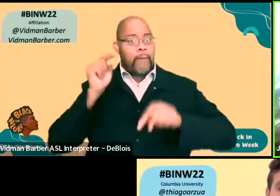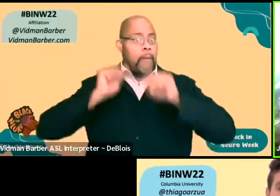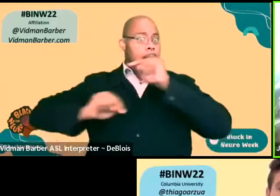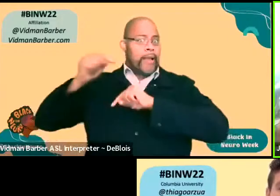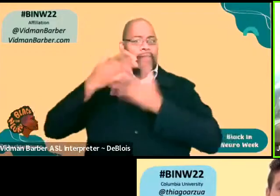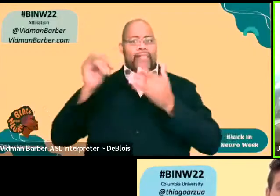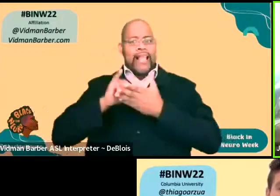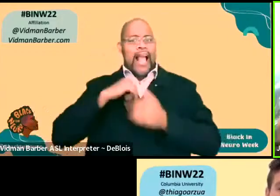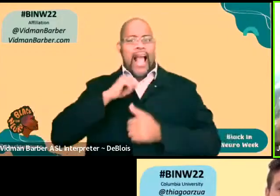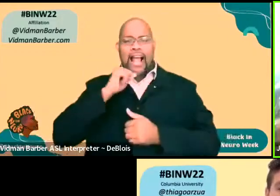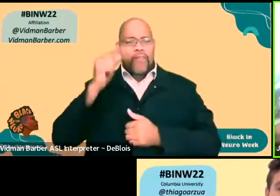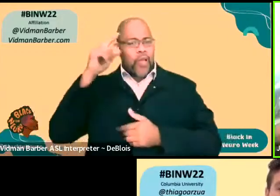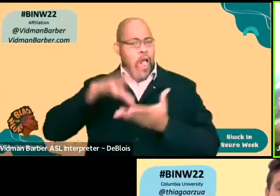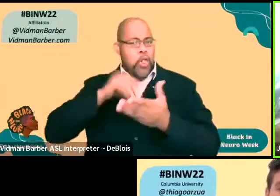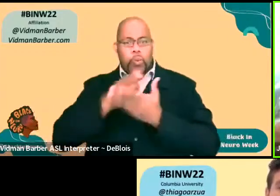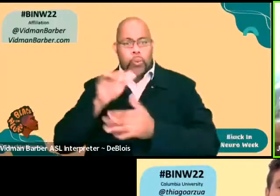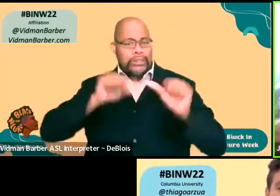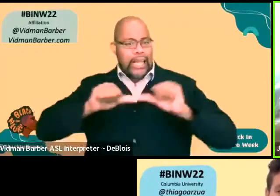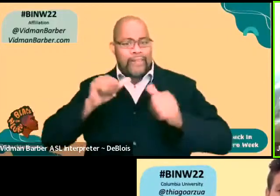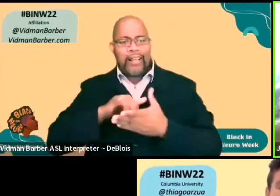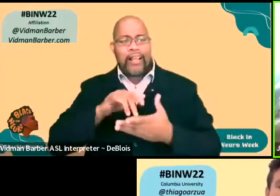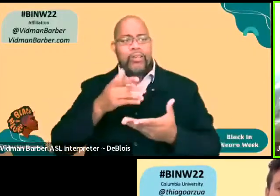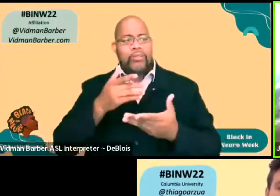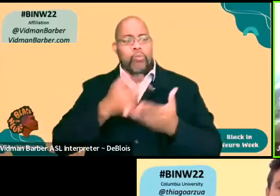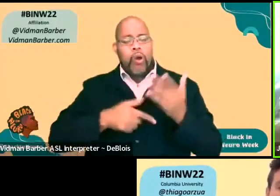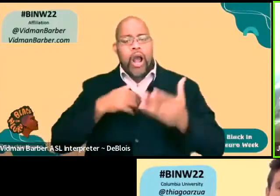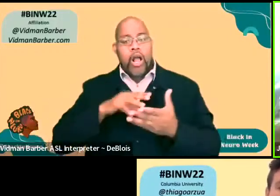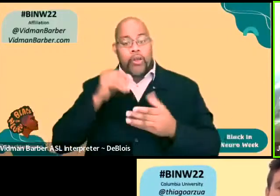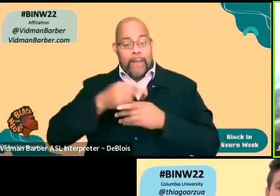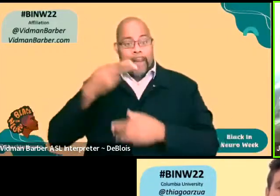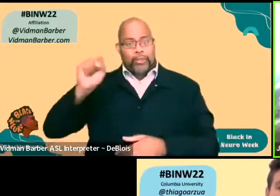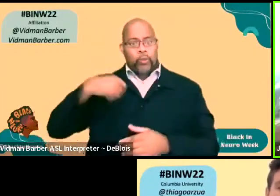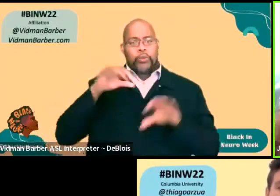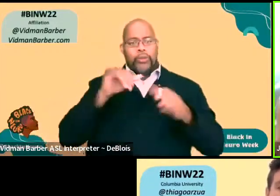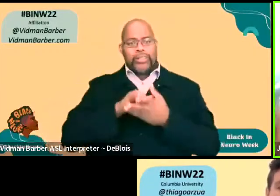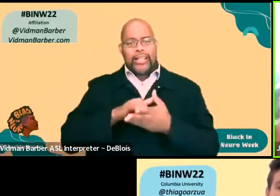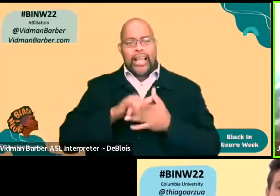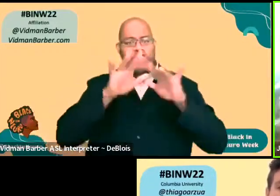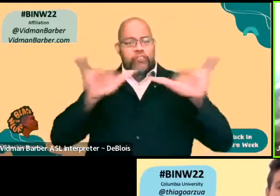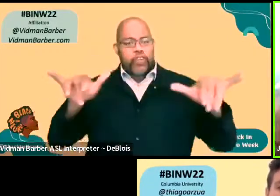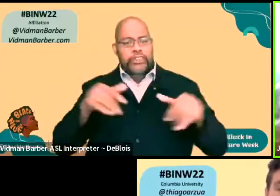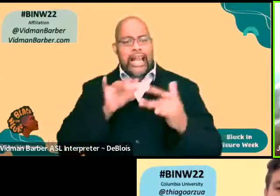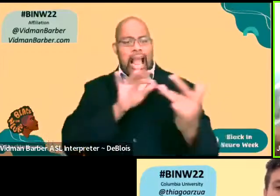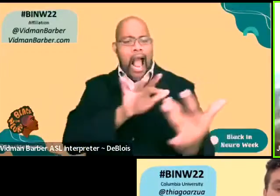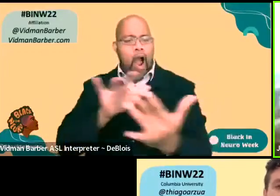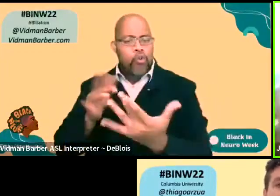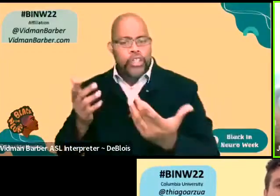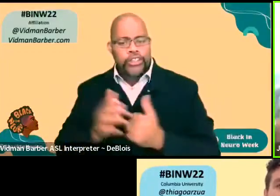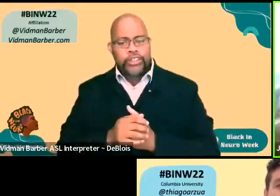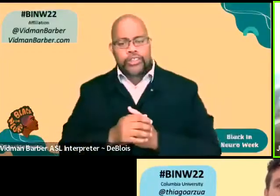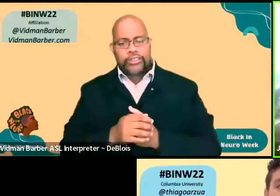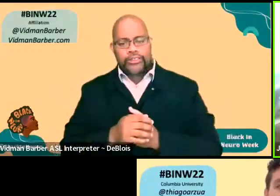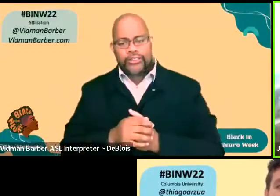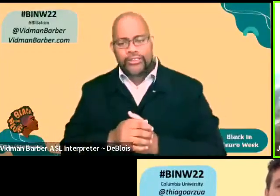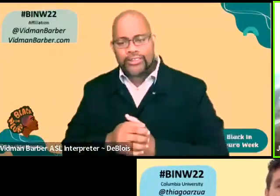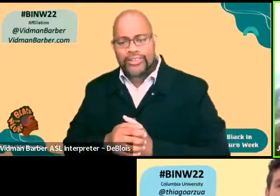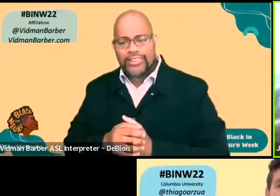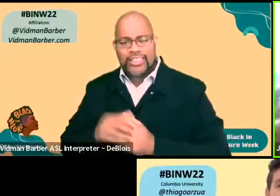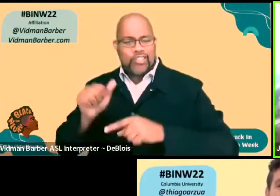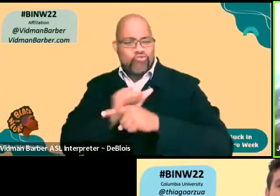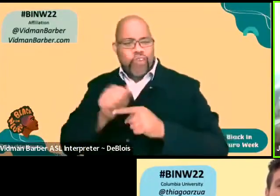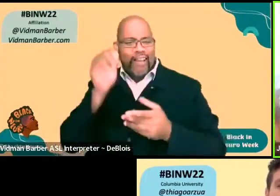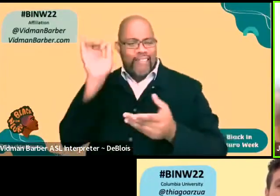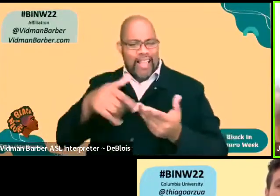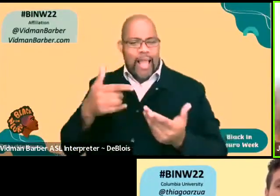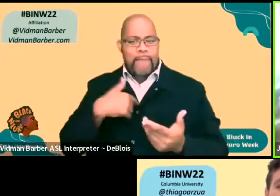is stuff that I never learned through science. It's stuff that in my high school, we were doing like diversity and outreach, like, training and